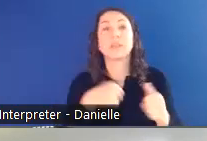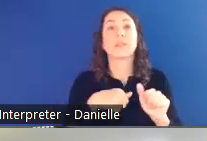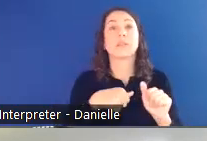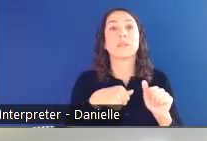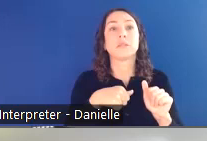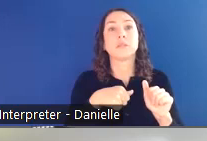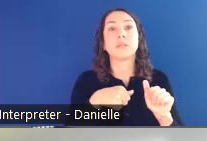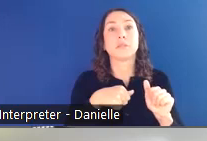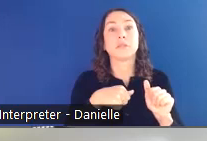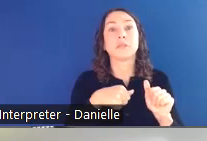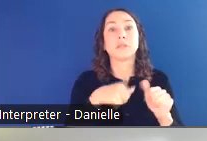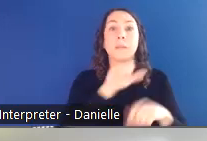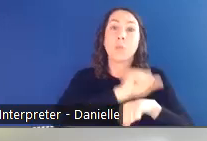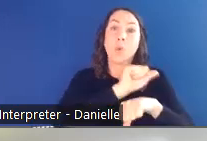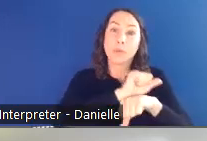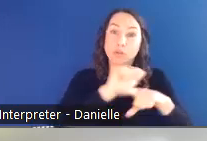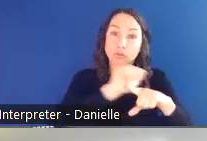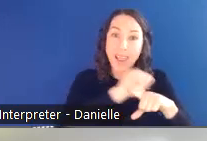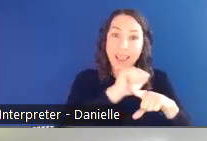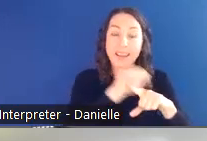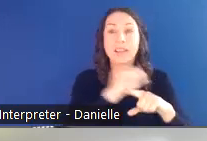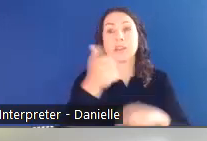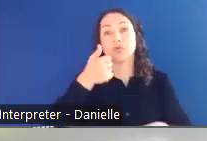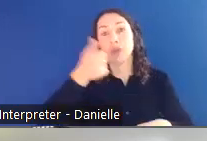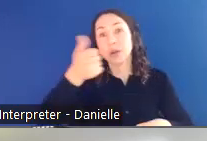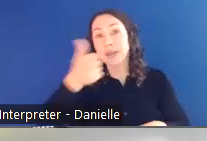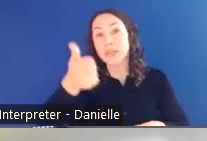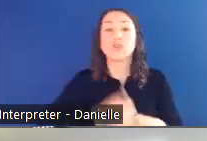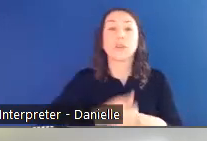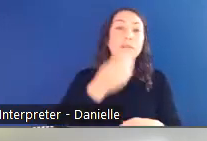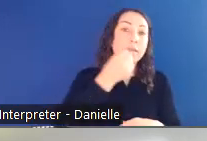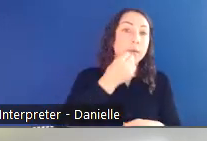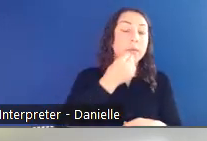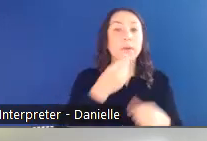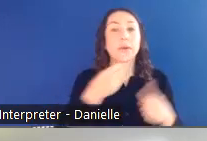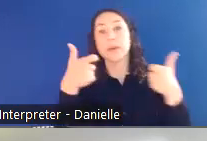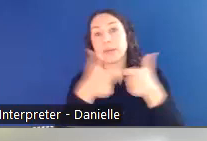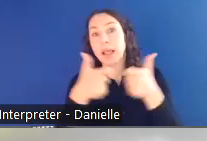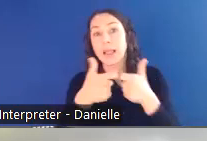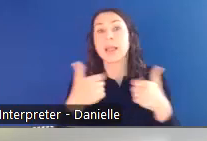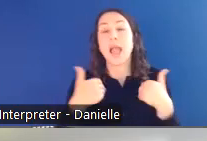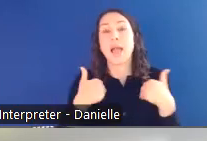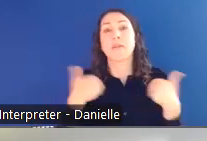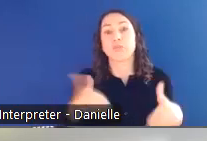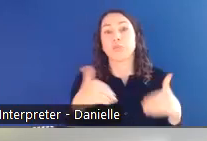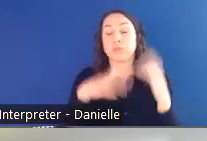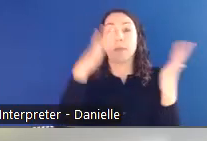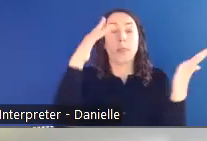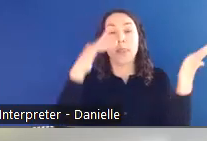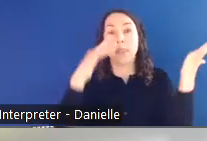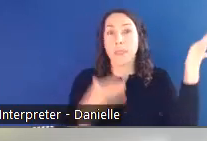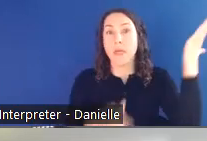services, transportation, food, utility deposits, et cetera. There's a long list of what those services can